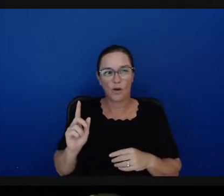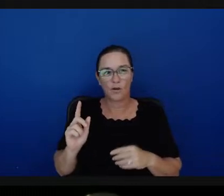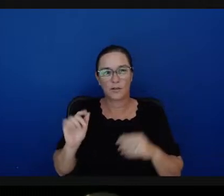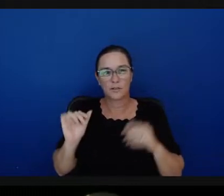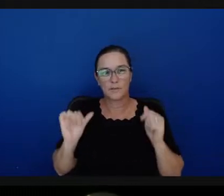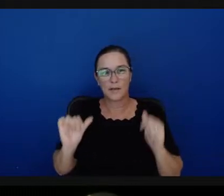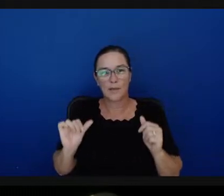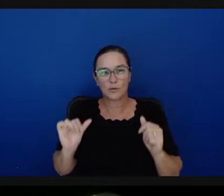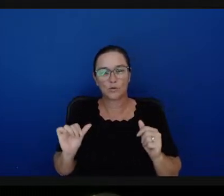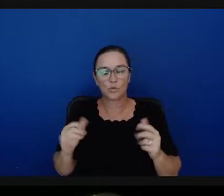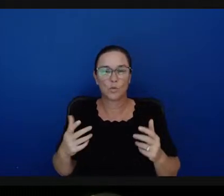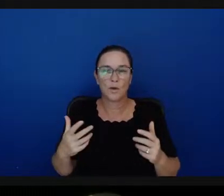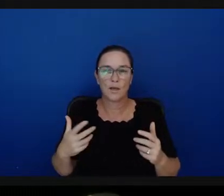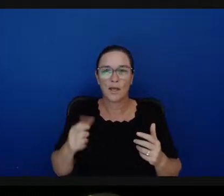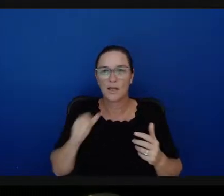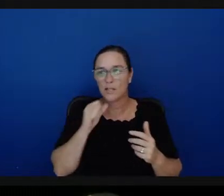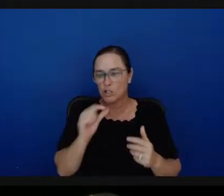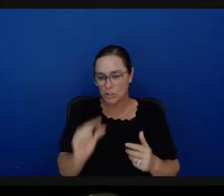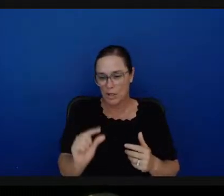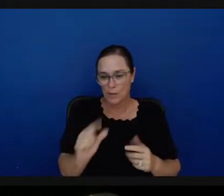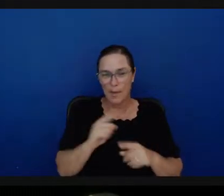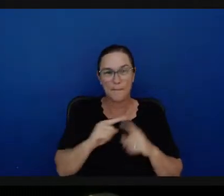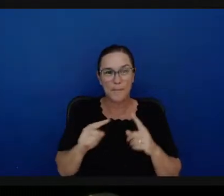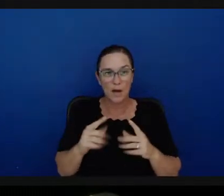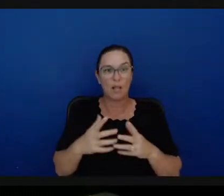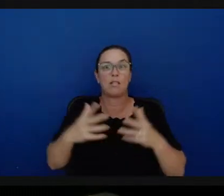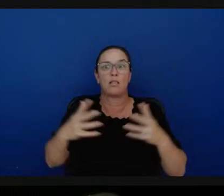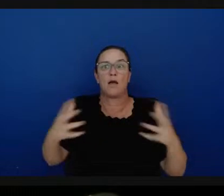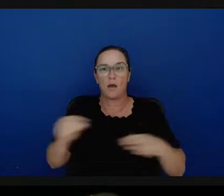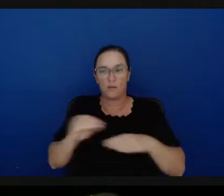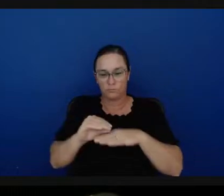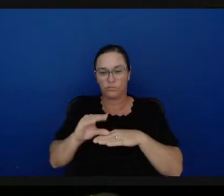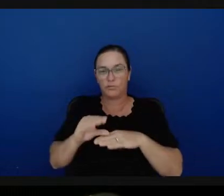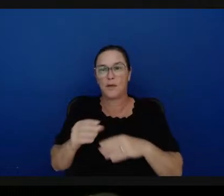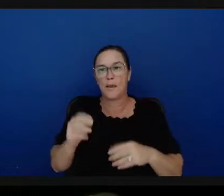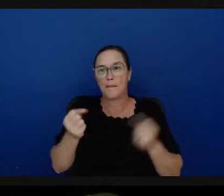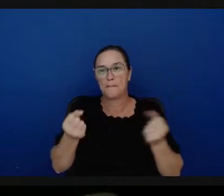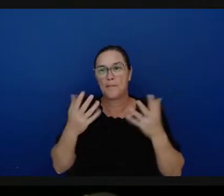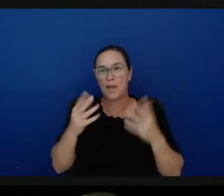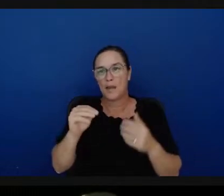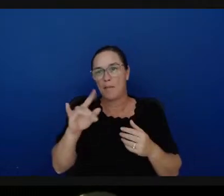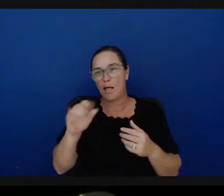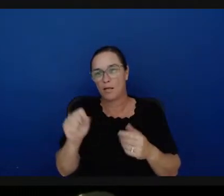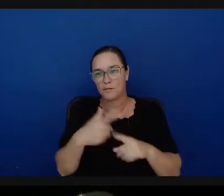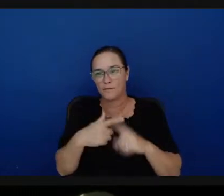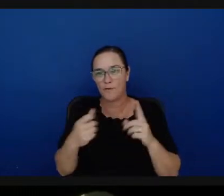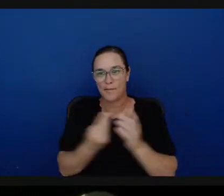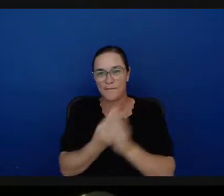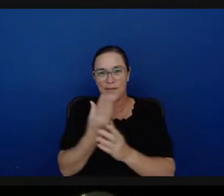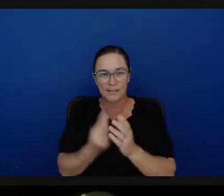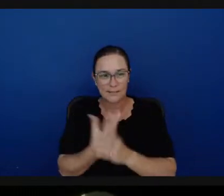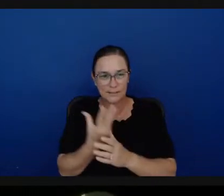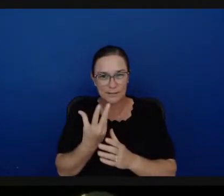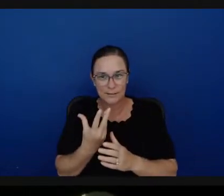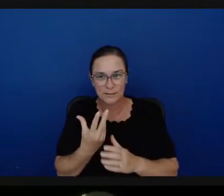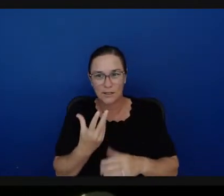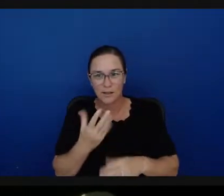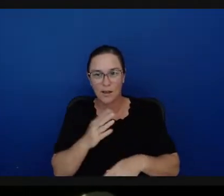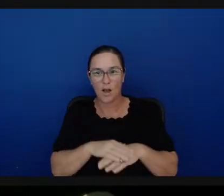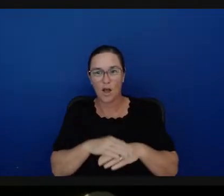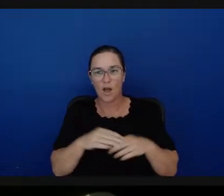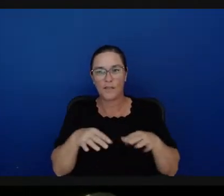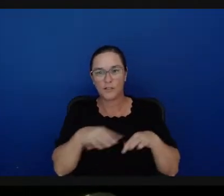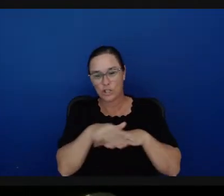and not in just small amounts, but in heavy concentrations, miles away from the vent, along the channel, like it